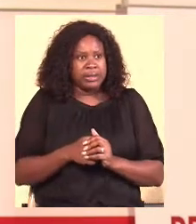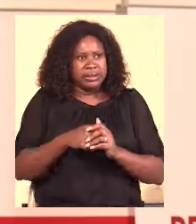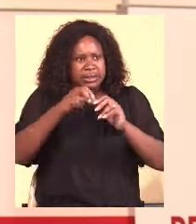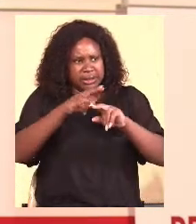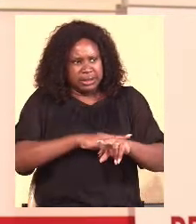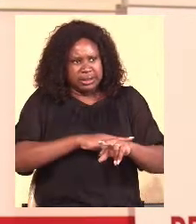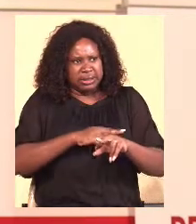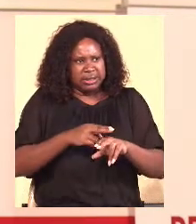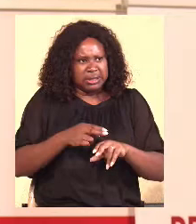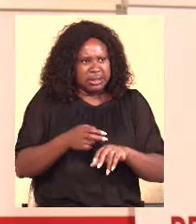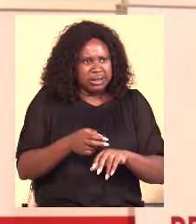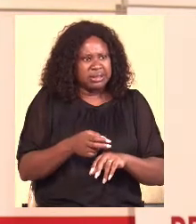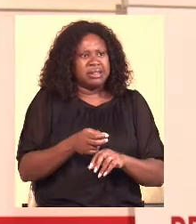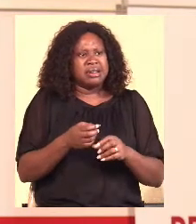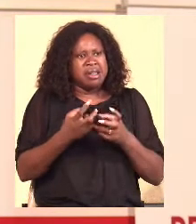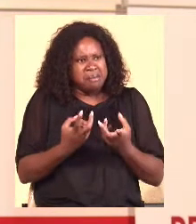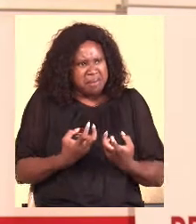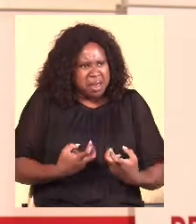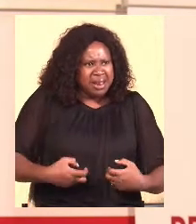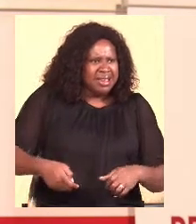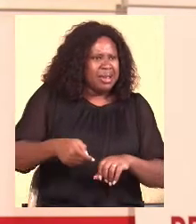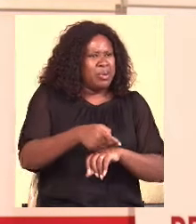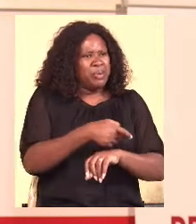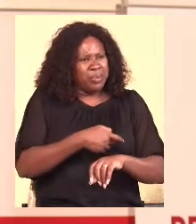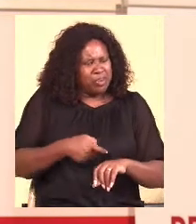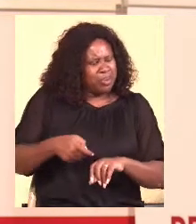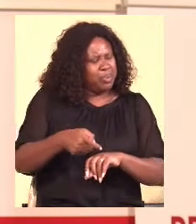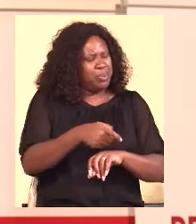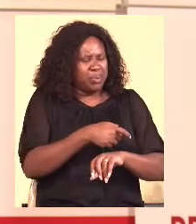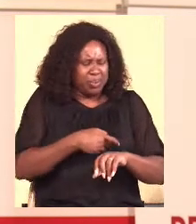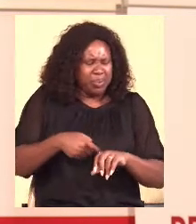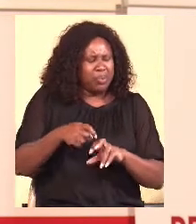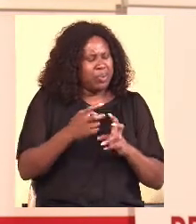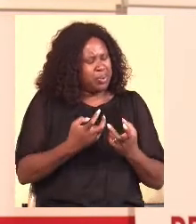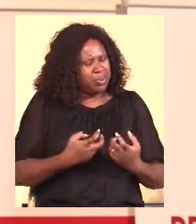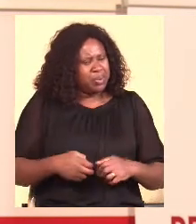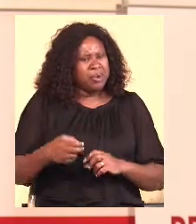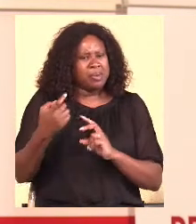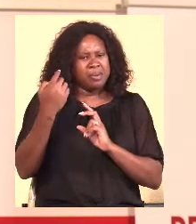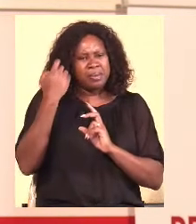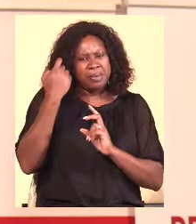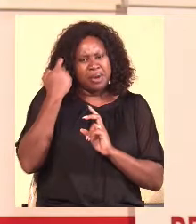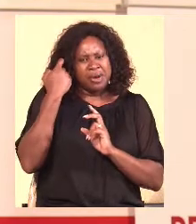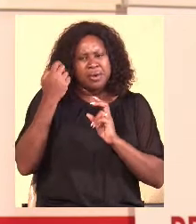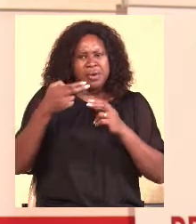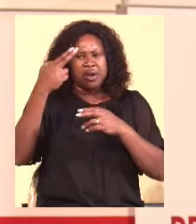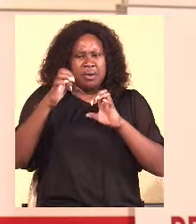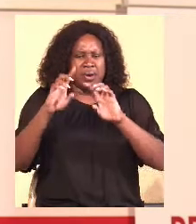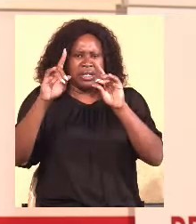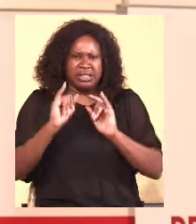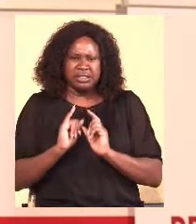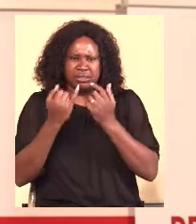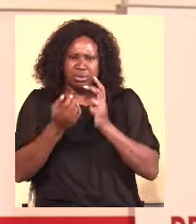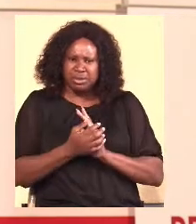marathon of meetings between the ministry, higher education institutions, leadership,